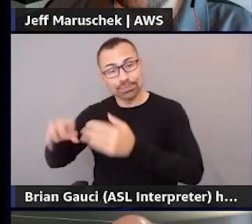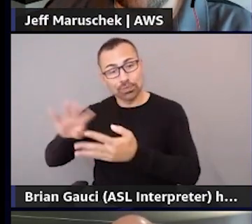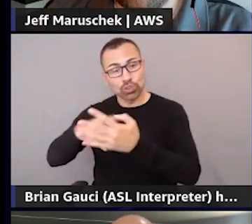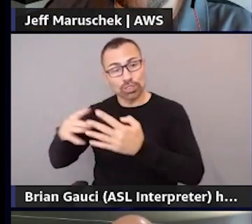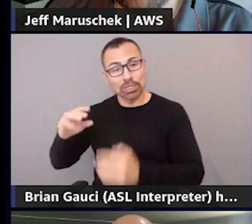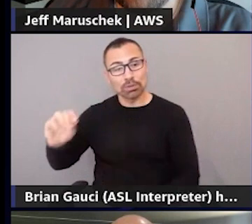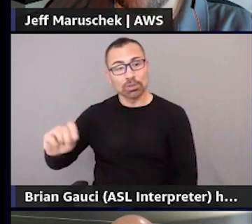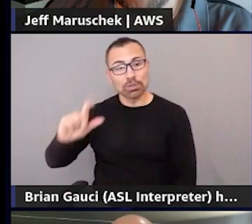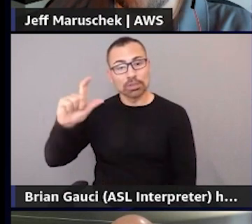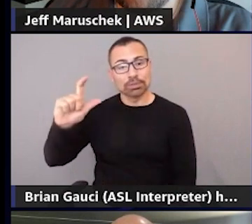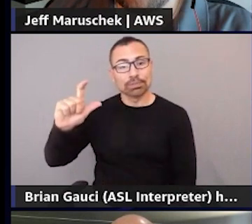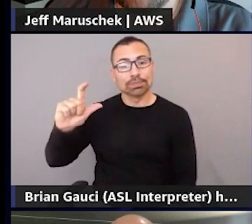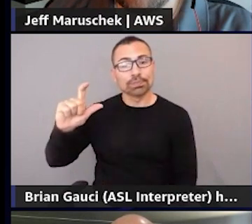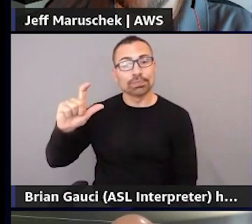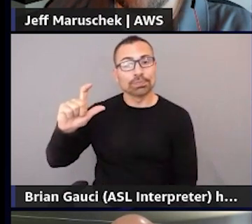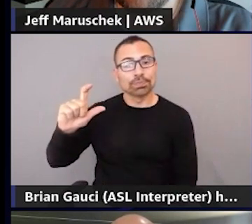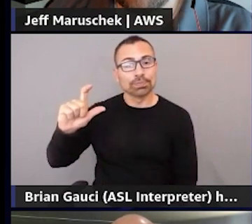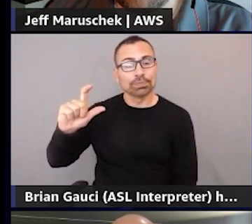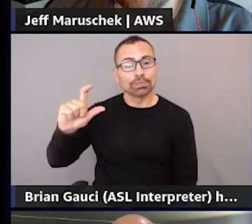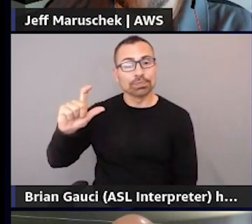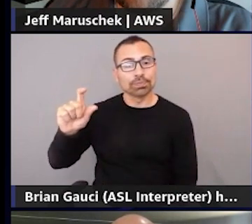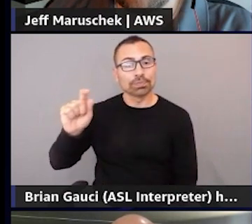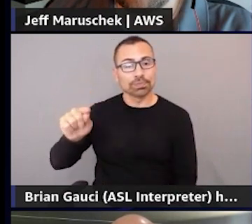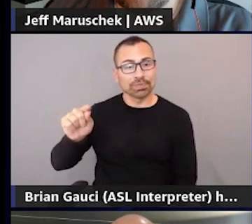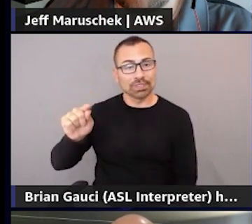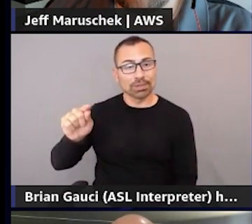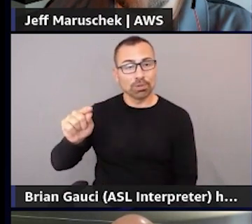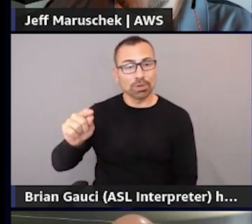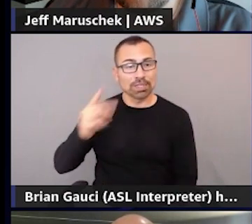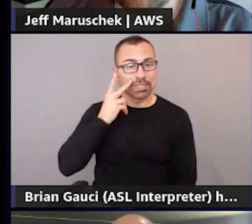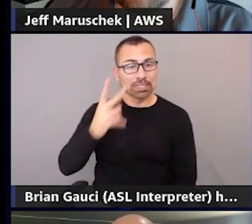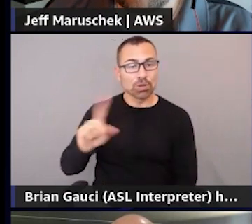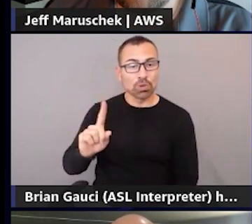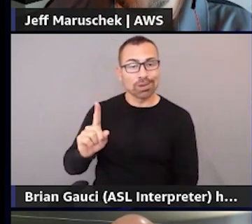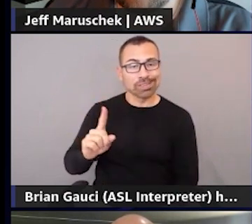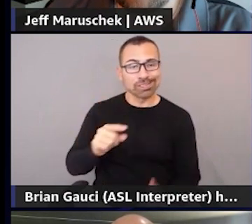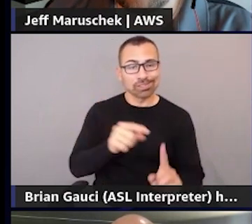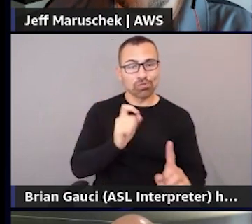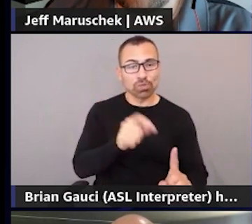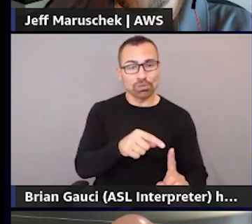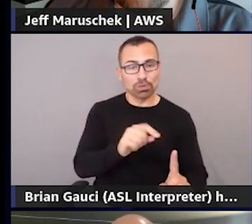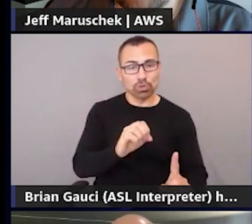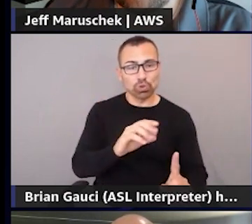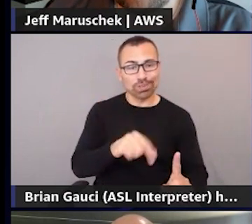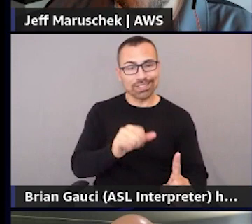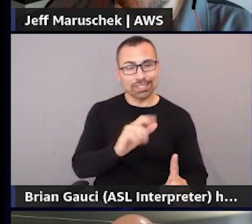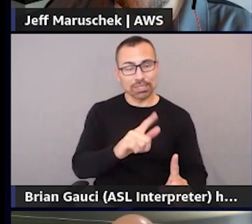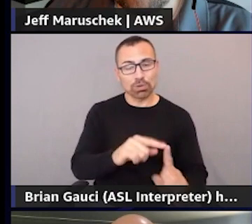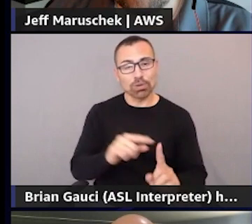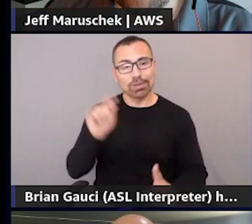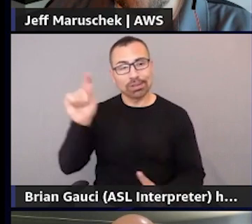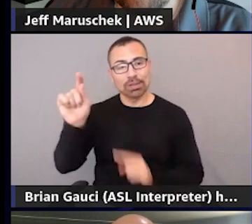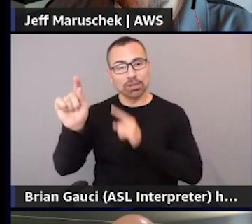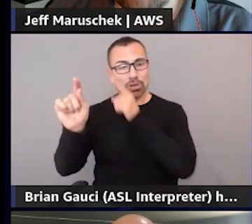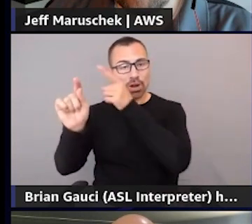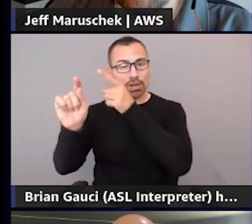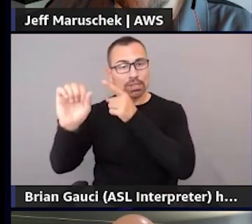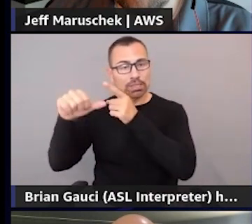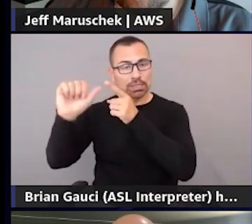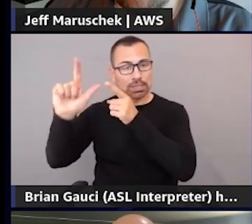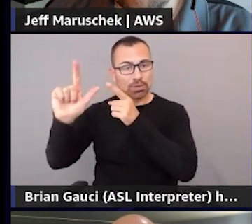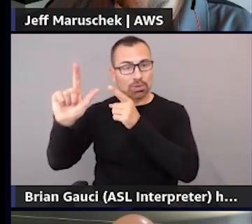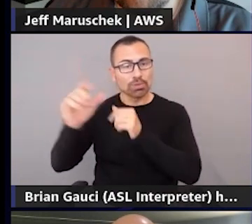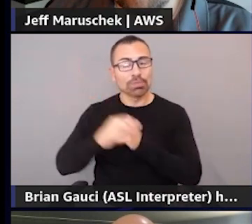see. Here is the source SQL, here's the target SQL. That's in SQL